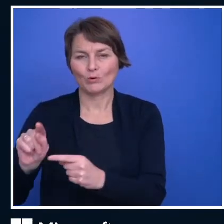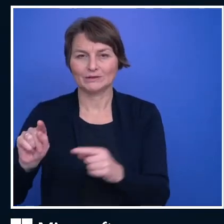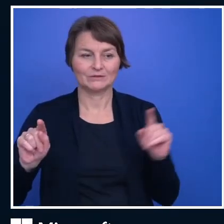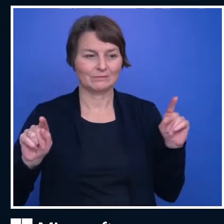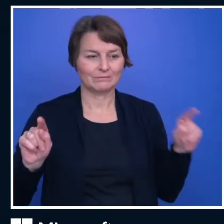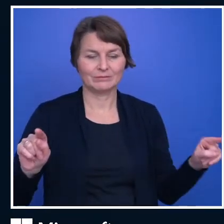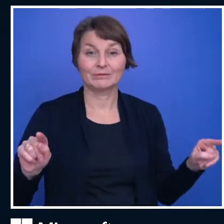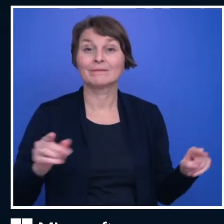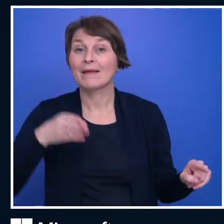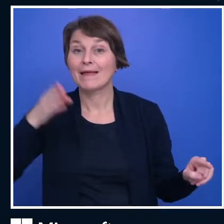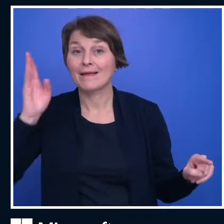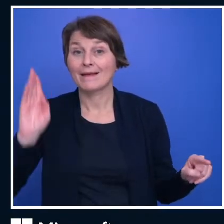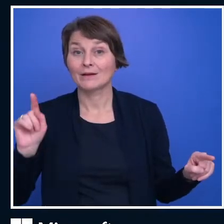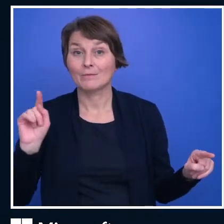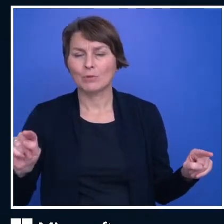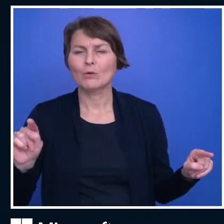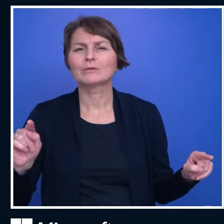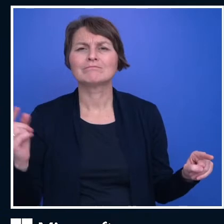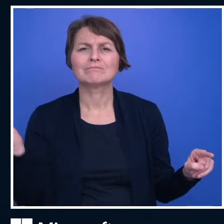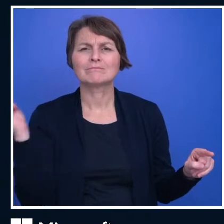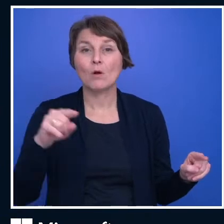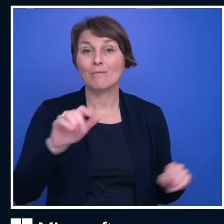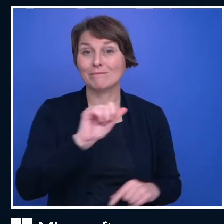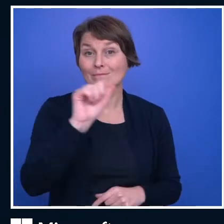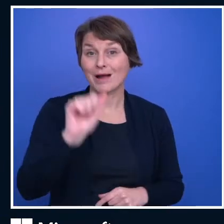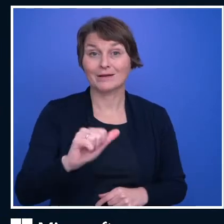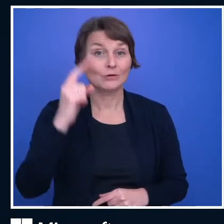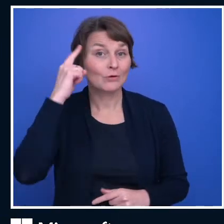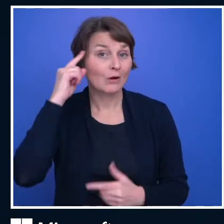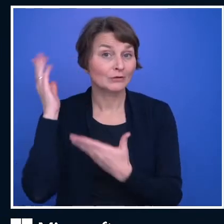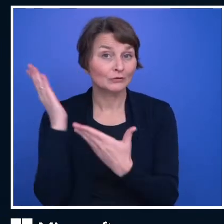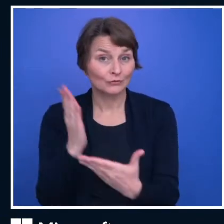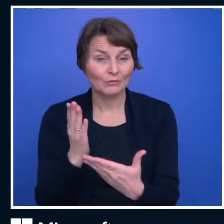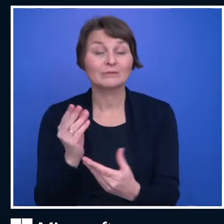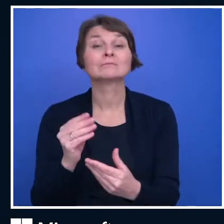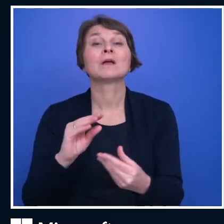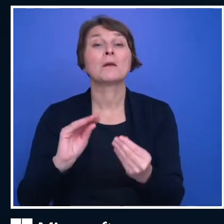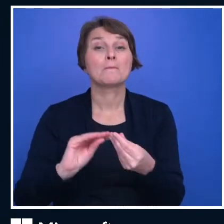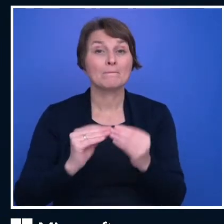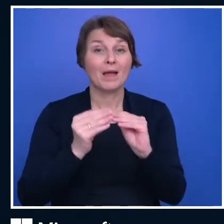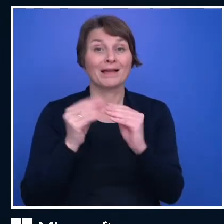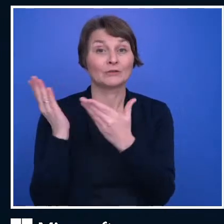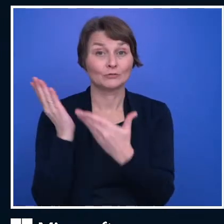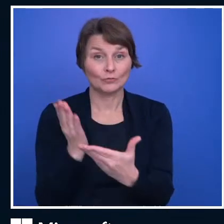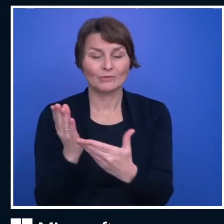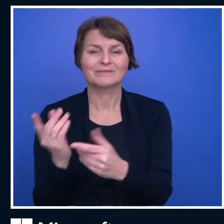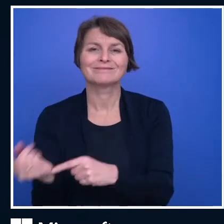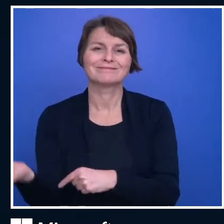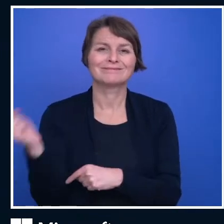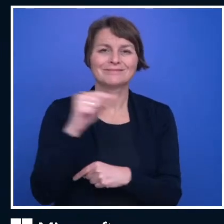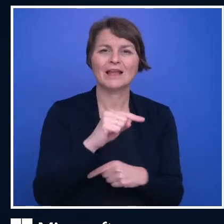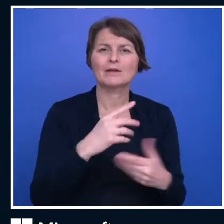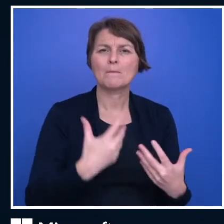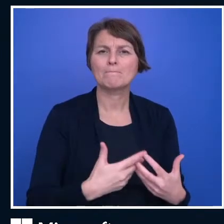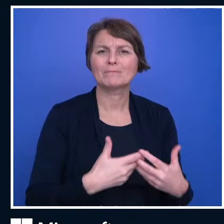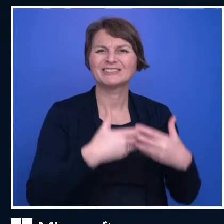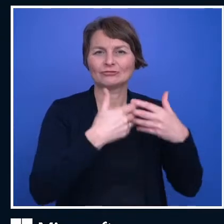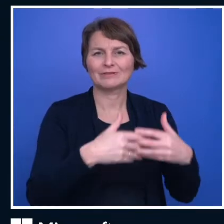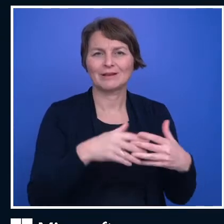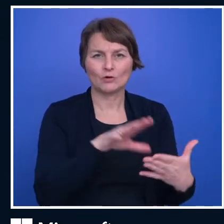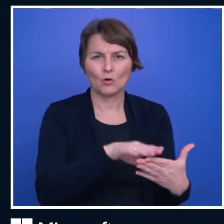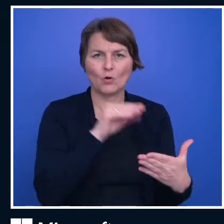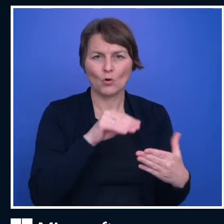Azure Cognitive Services, create a service, and then go to the Machine Learning Studio, create whatever API that you